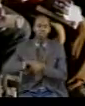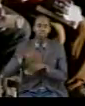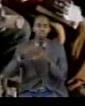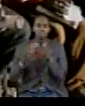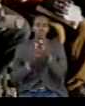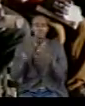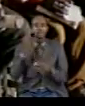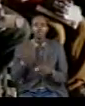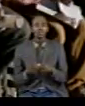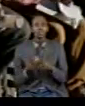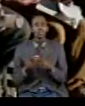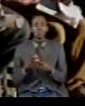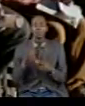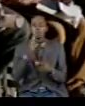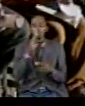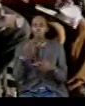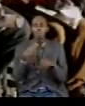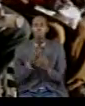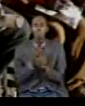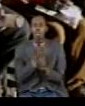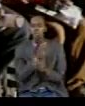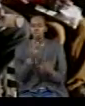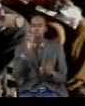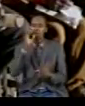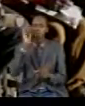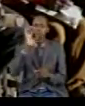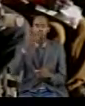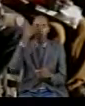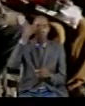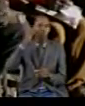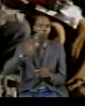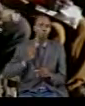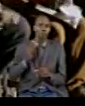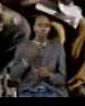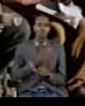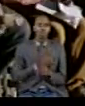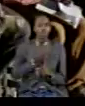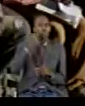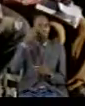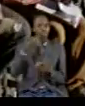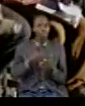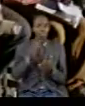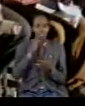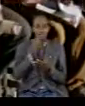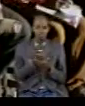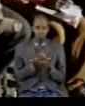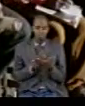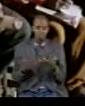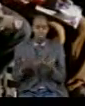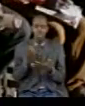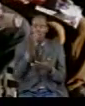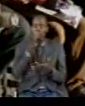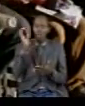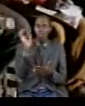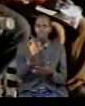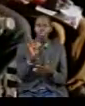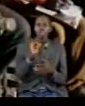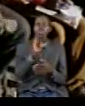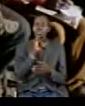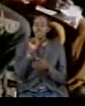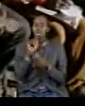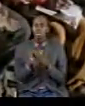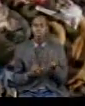Be made a curse for us. For it is written, cursed is everyone